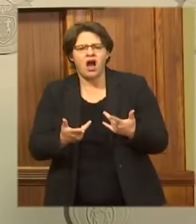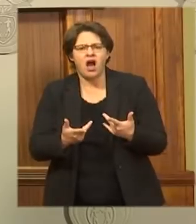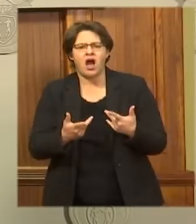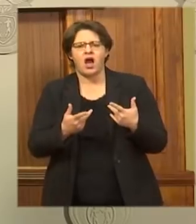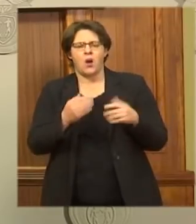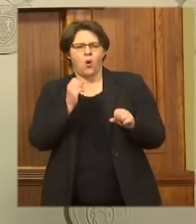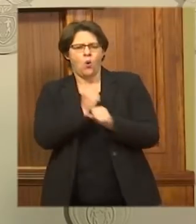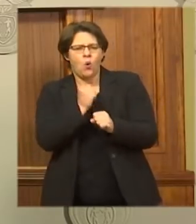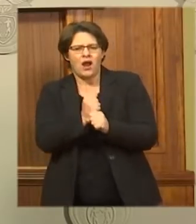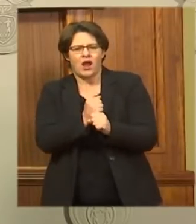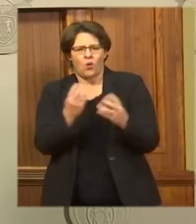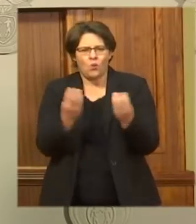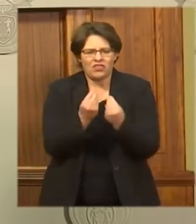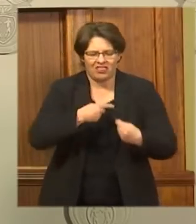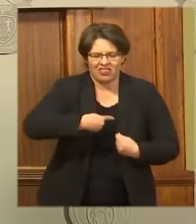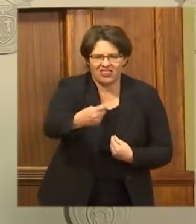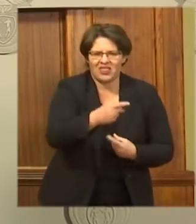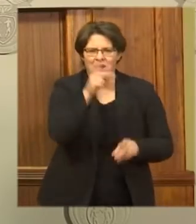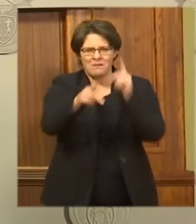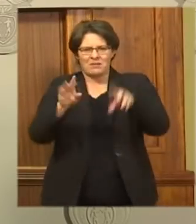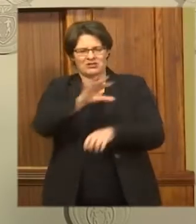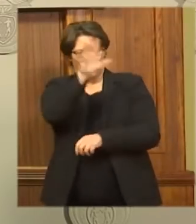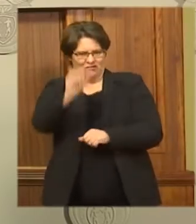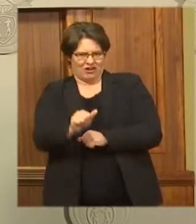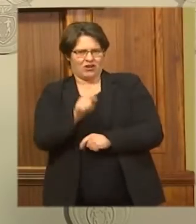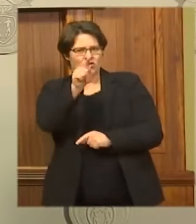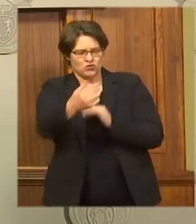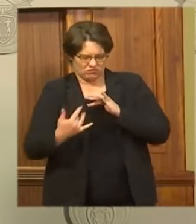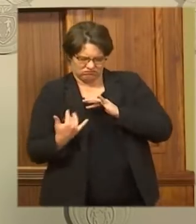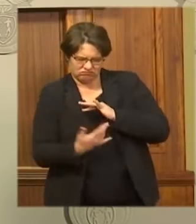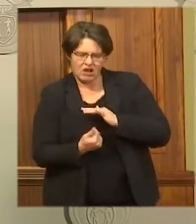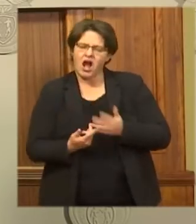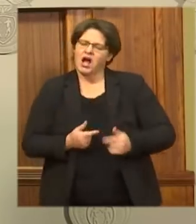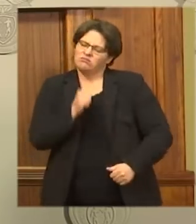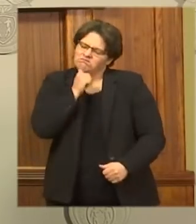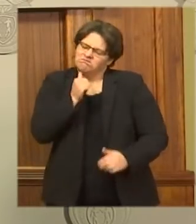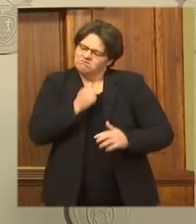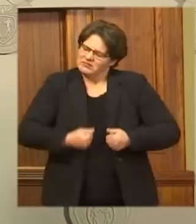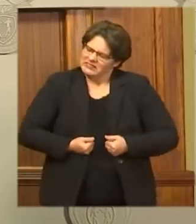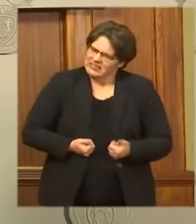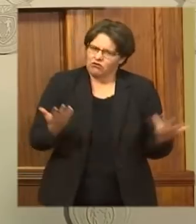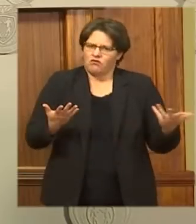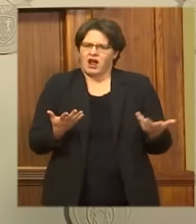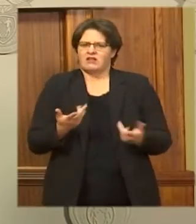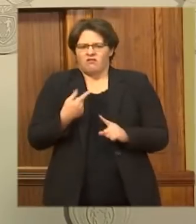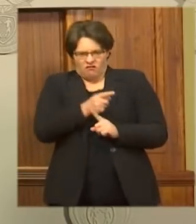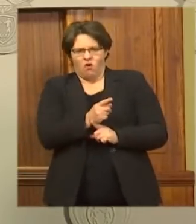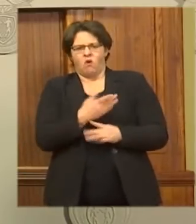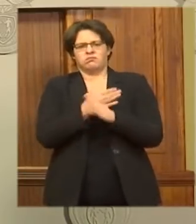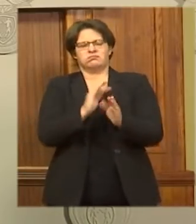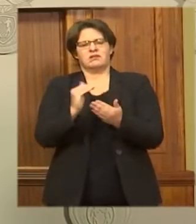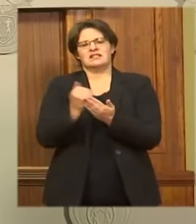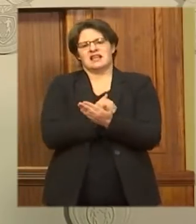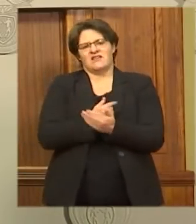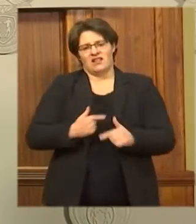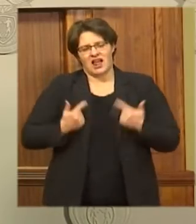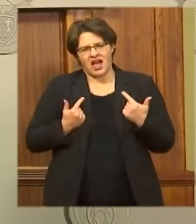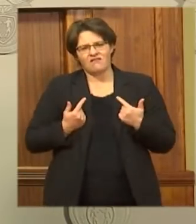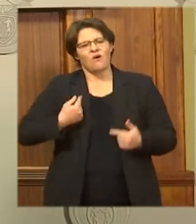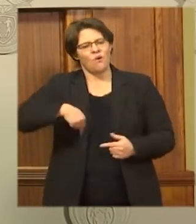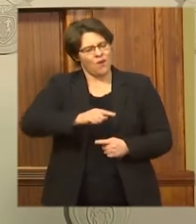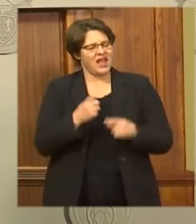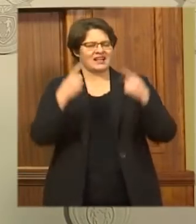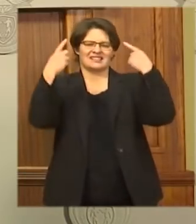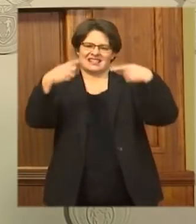cooperation, your determination, and your sacrifice as a nation, we have succeeded